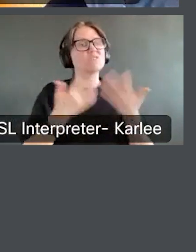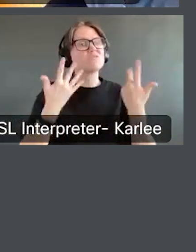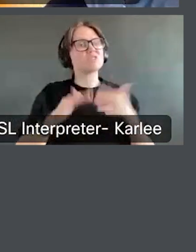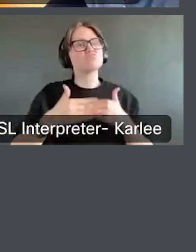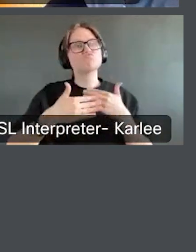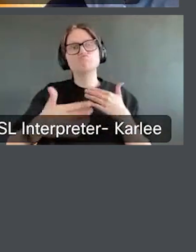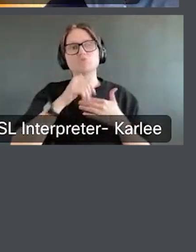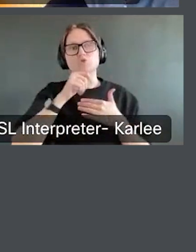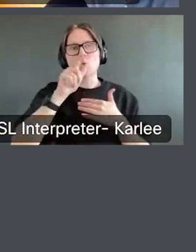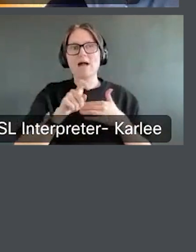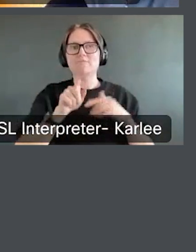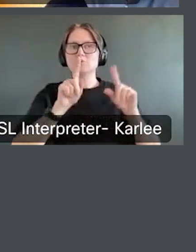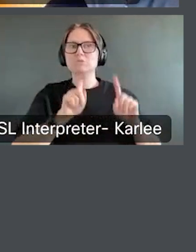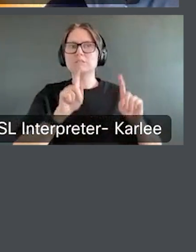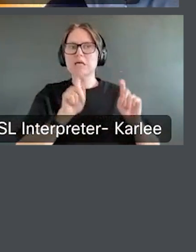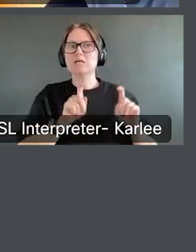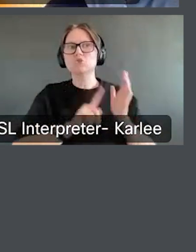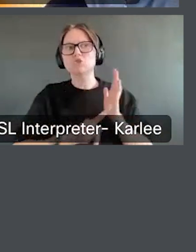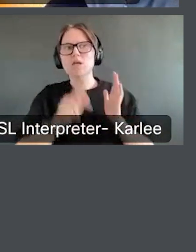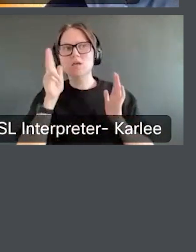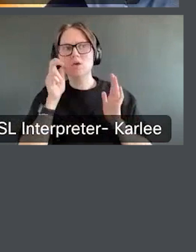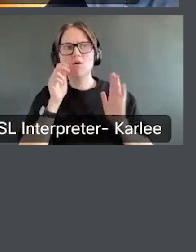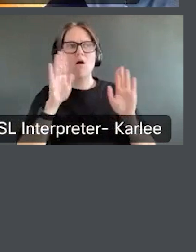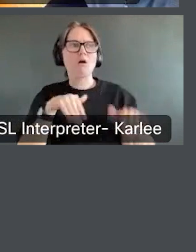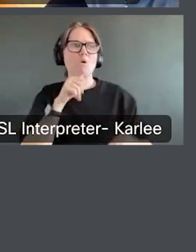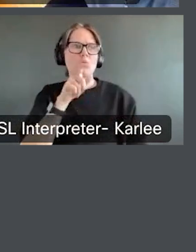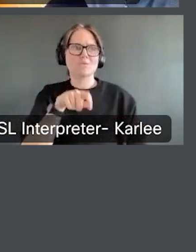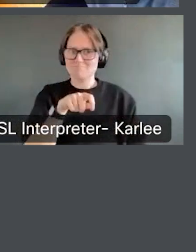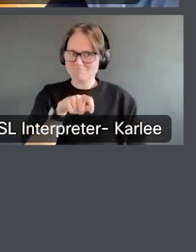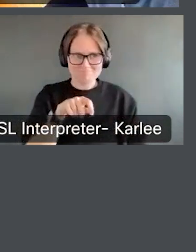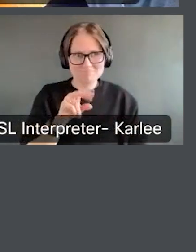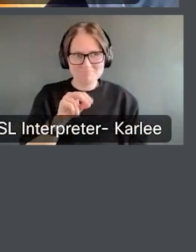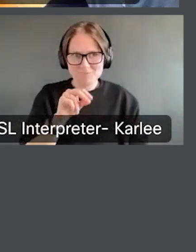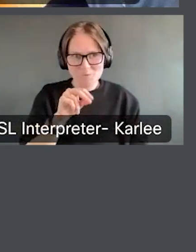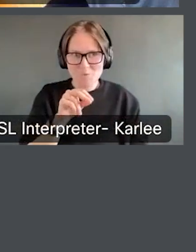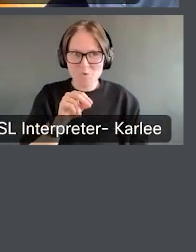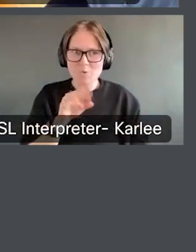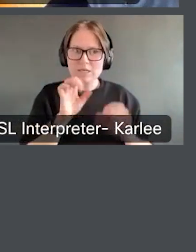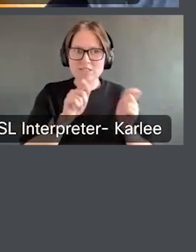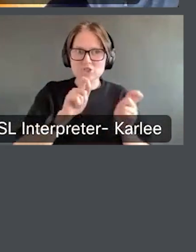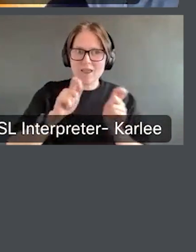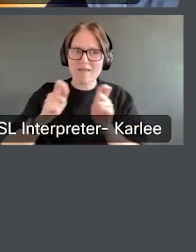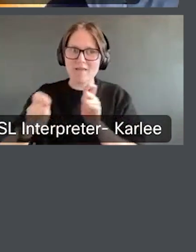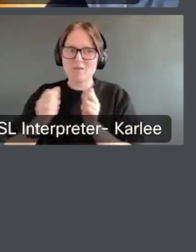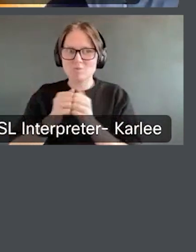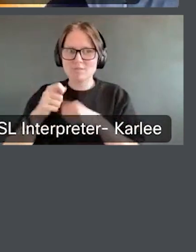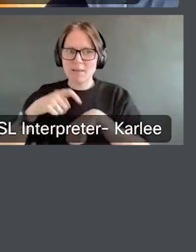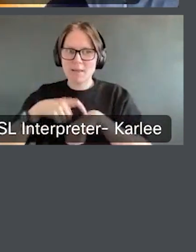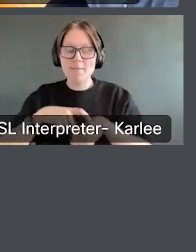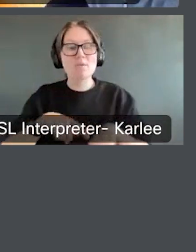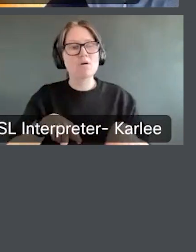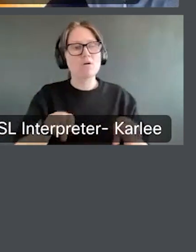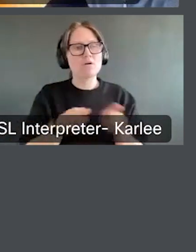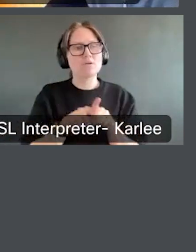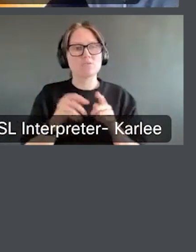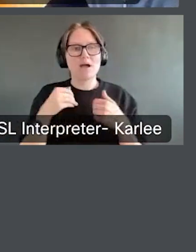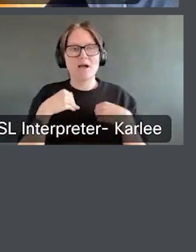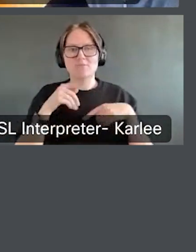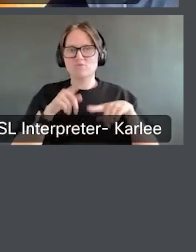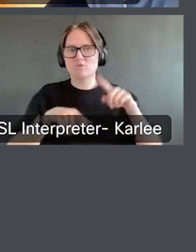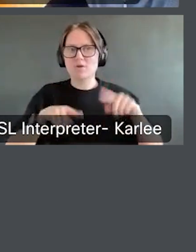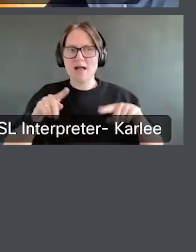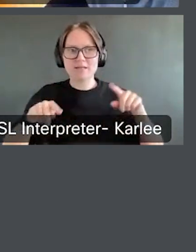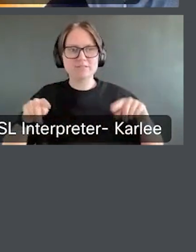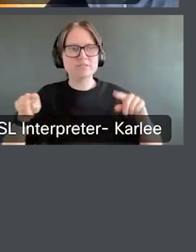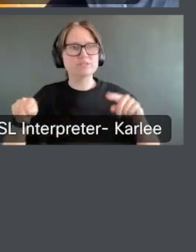to check their hearing and monitor their hearing over time, and that there are a variety of etiologies that might not